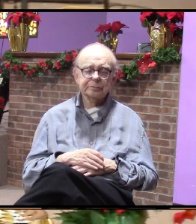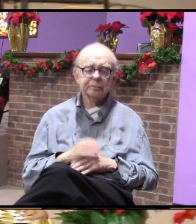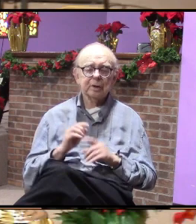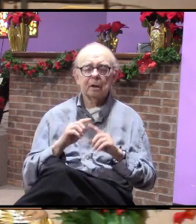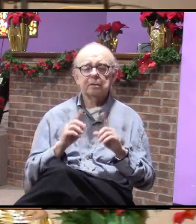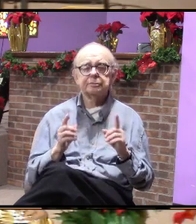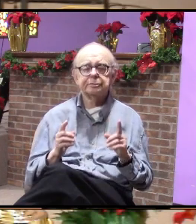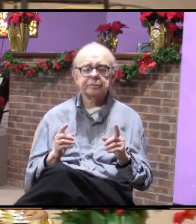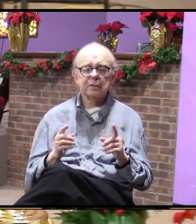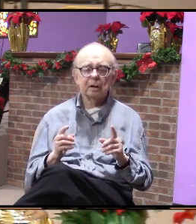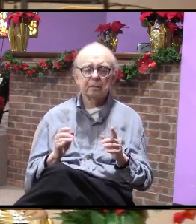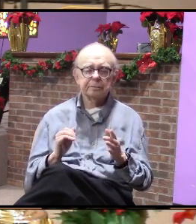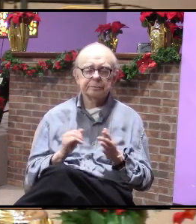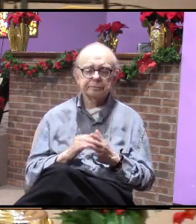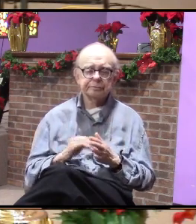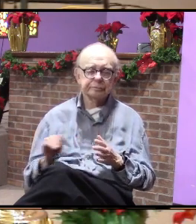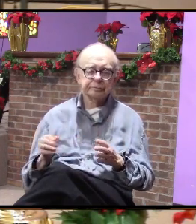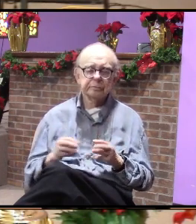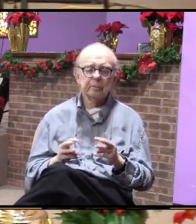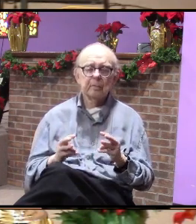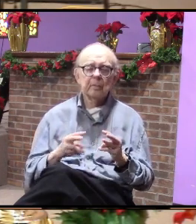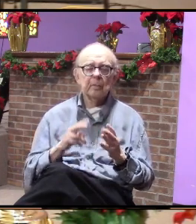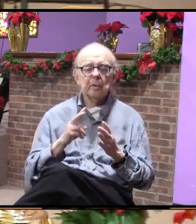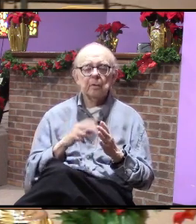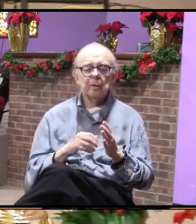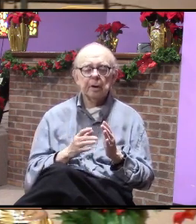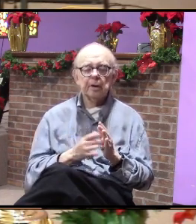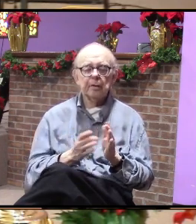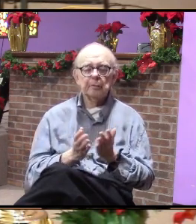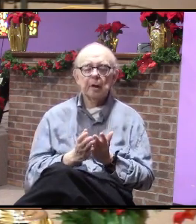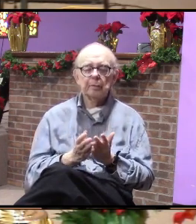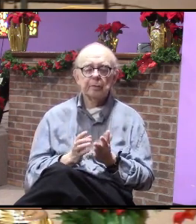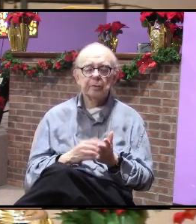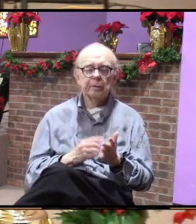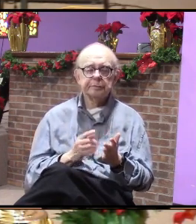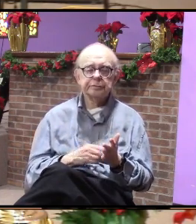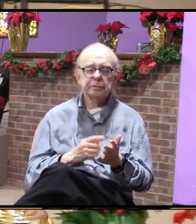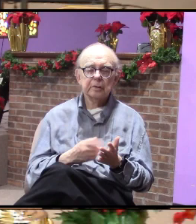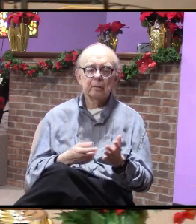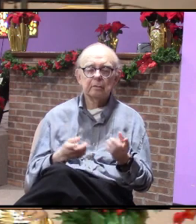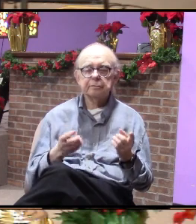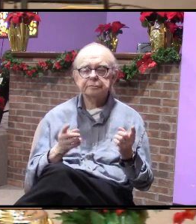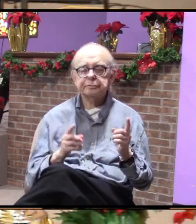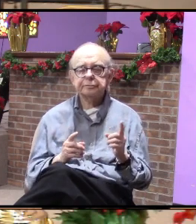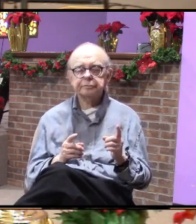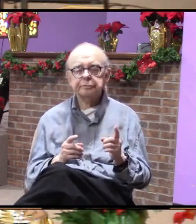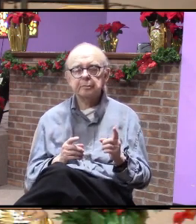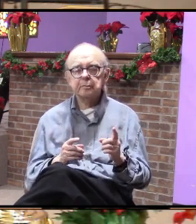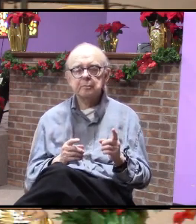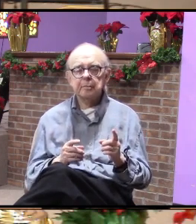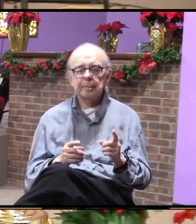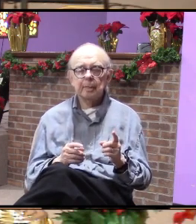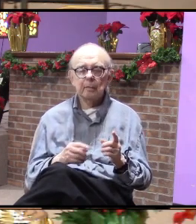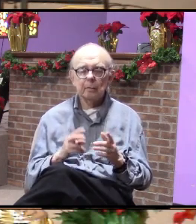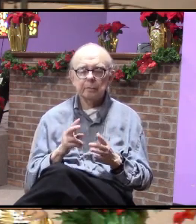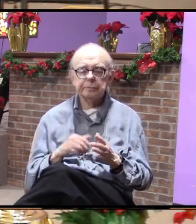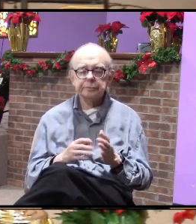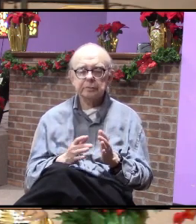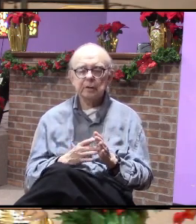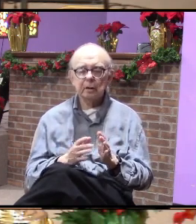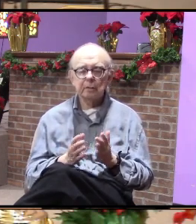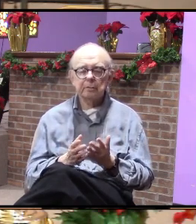But that's the same way with reading the Bible sometimes. What happens is we read the